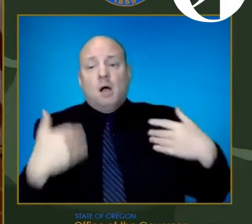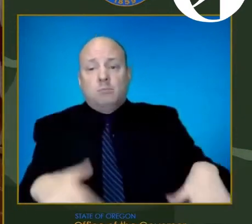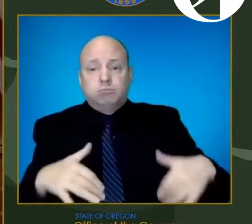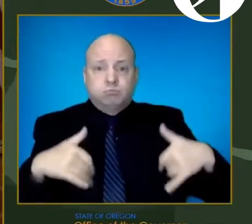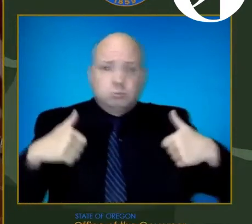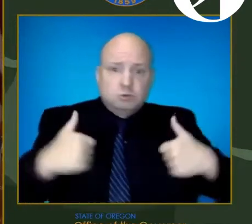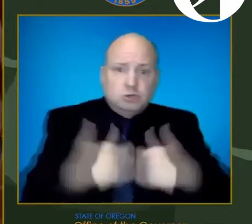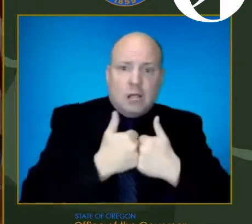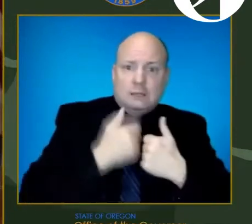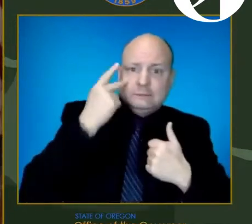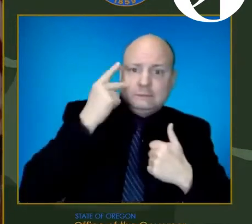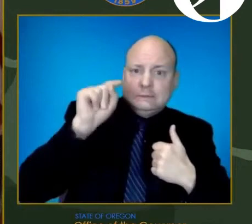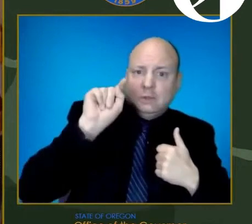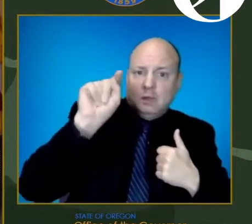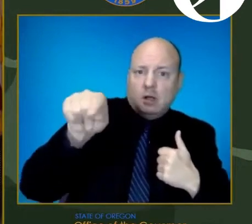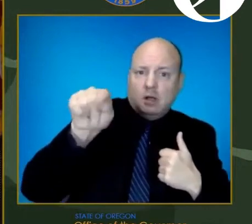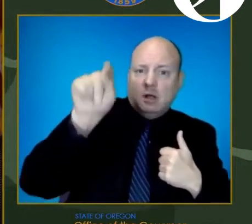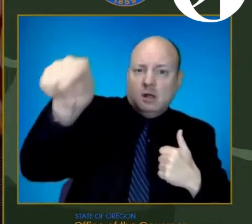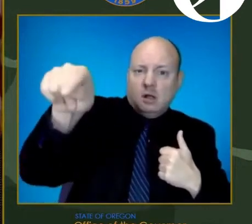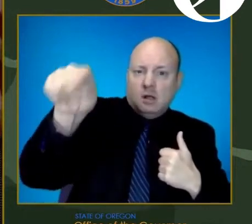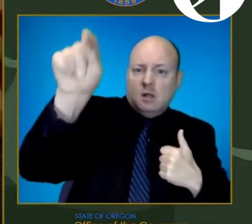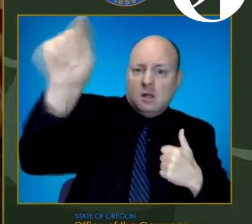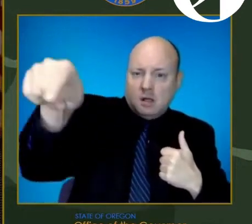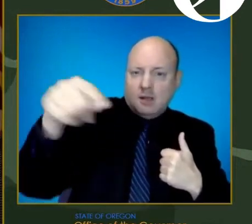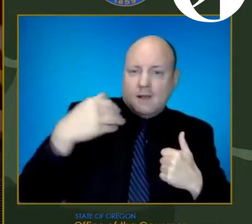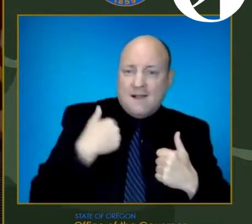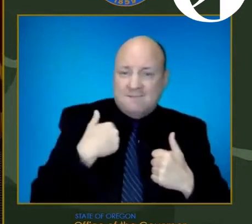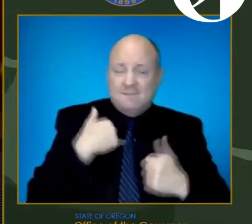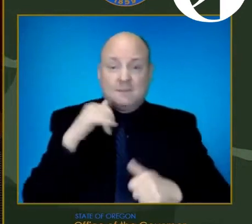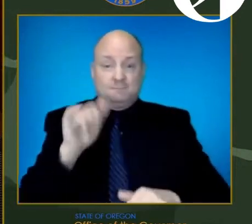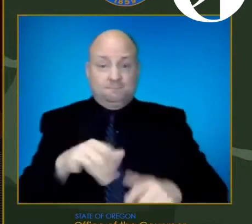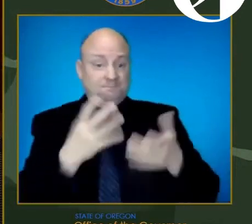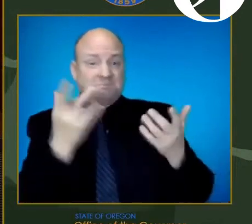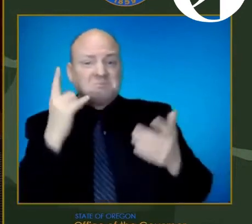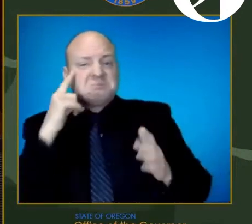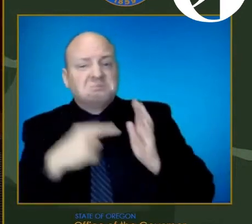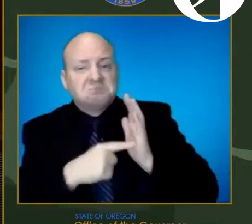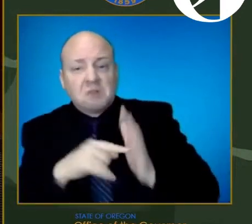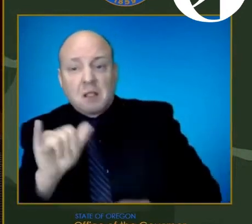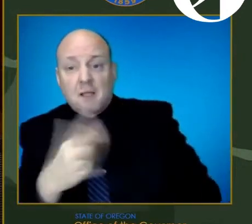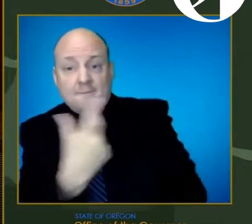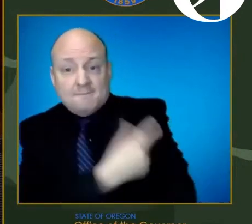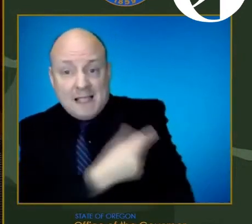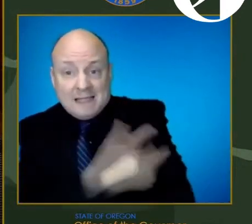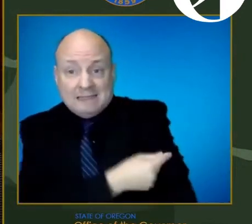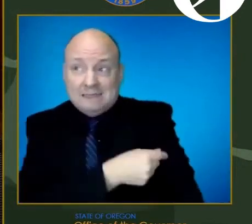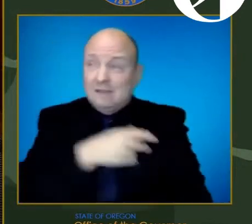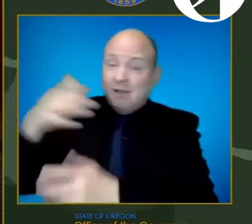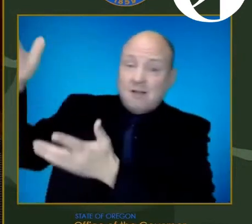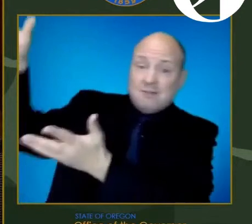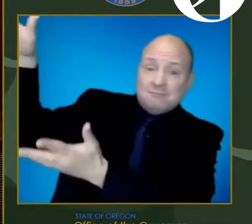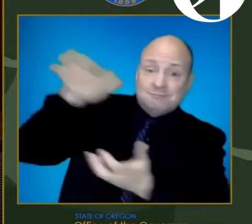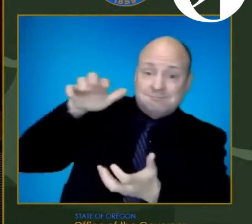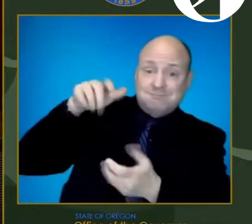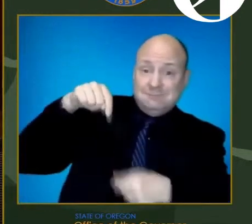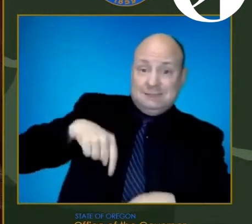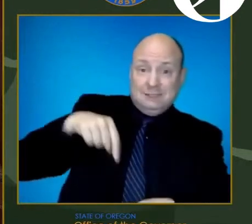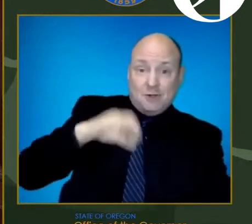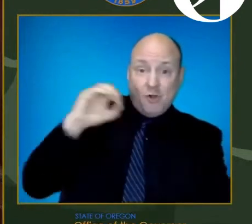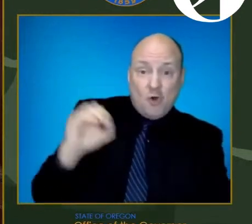Oregon, suddenly the finish line appeared. And yet, we had to slow our lives down once